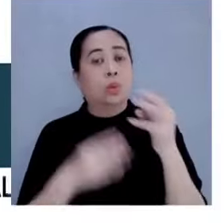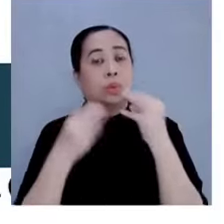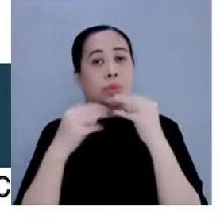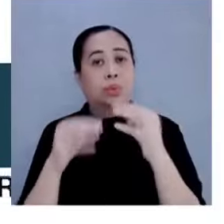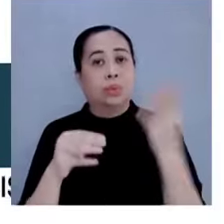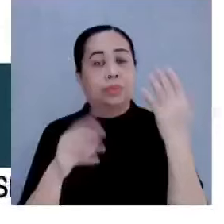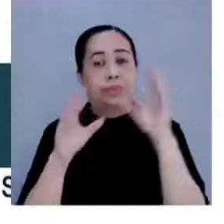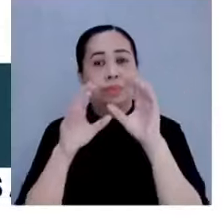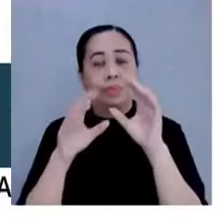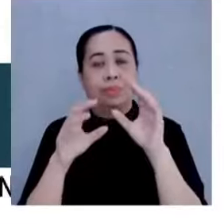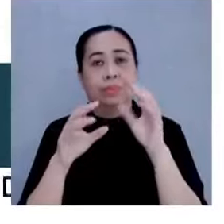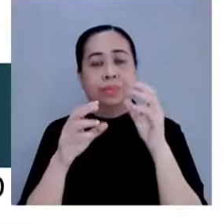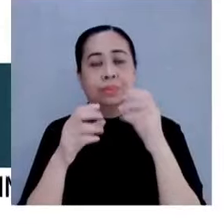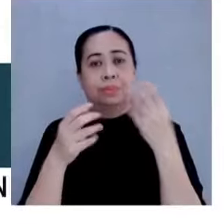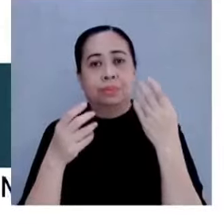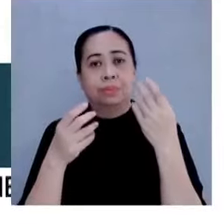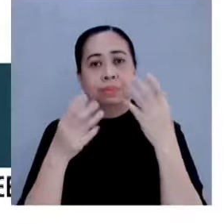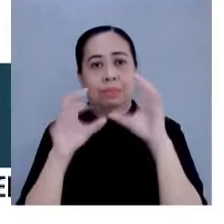Pangulong Duterte?